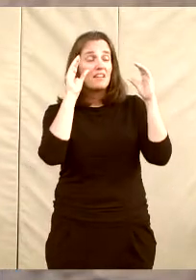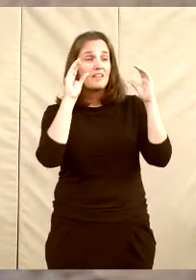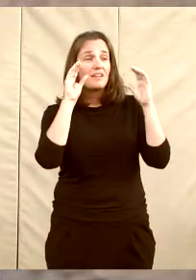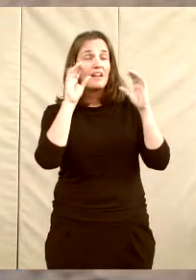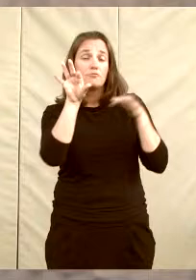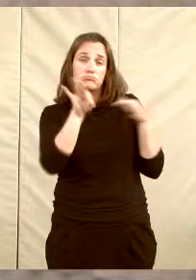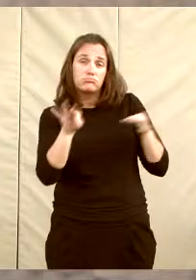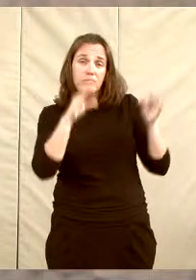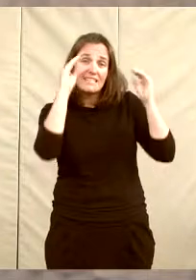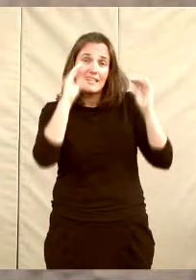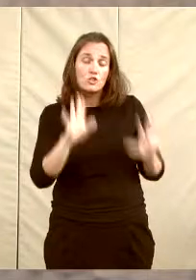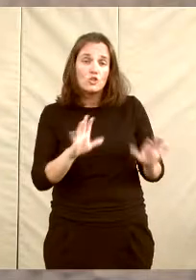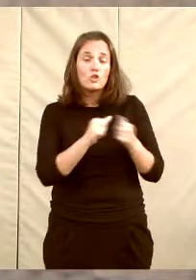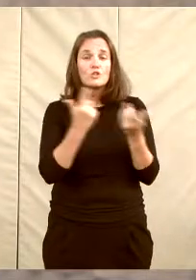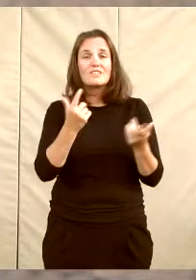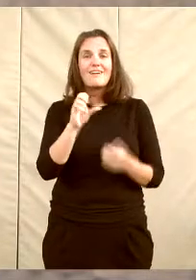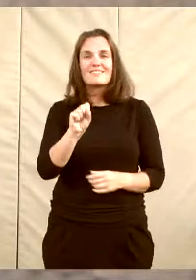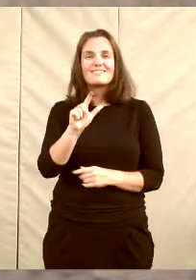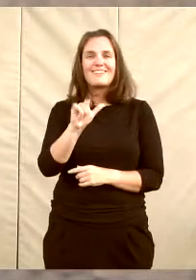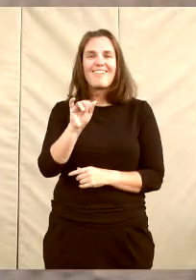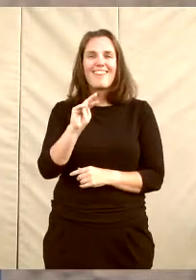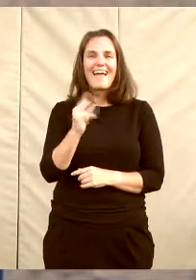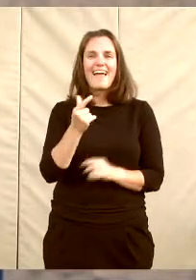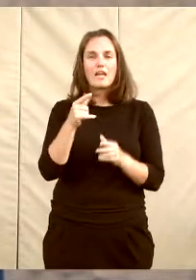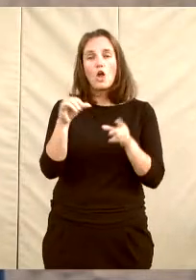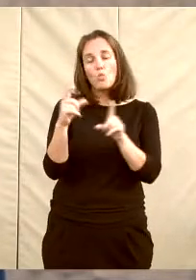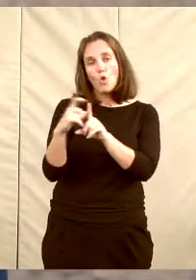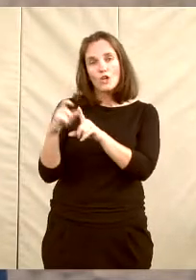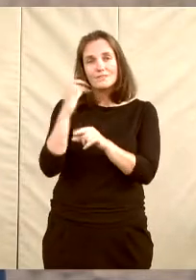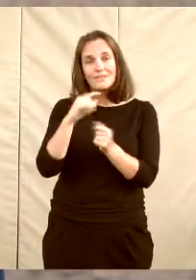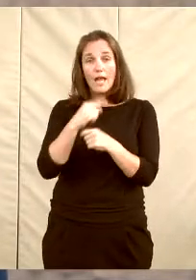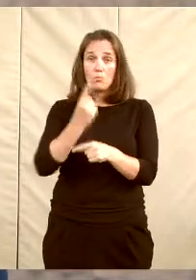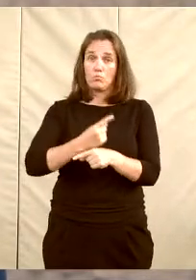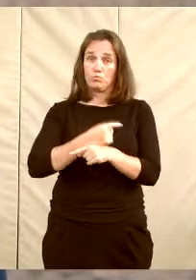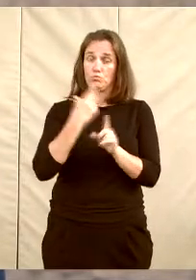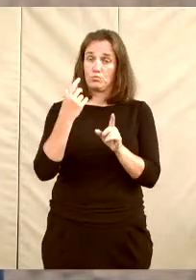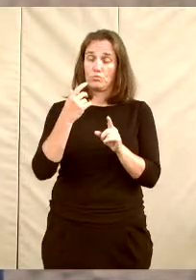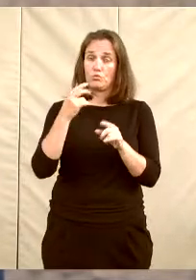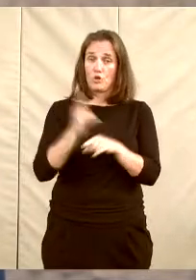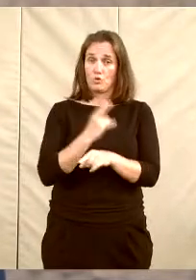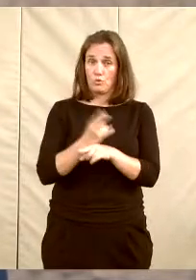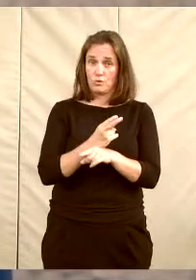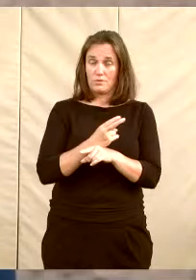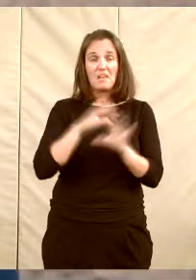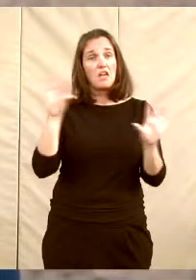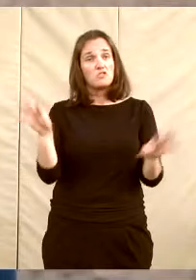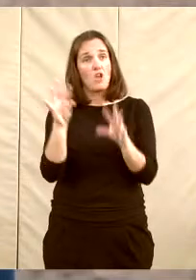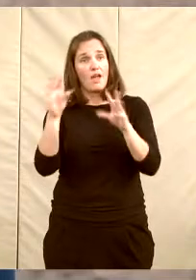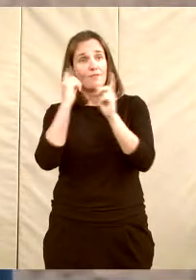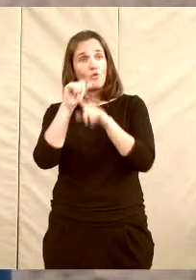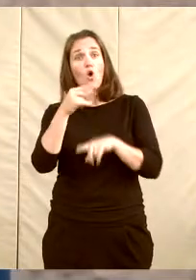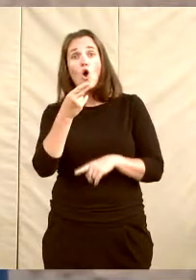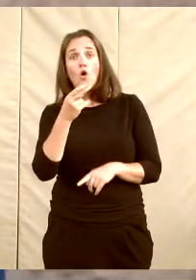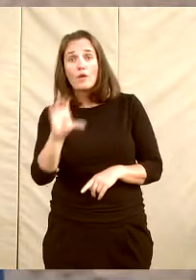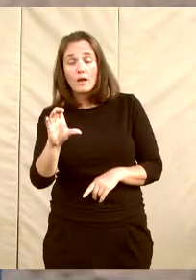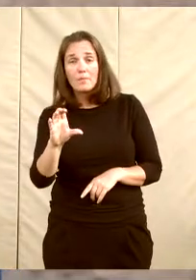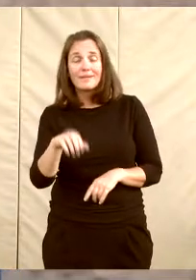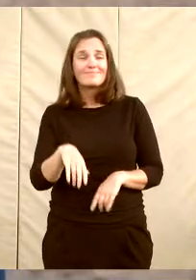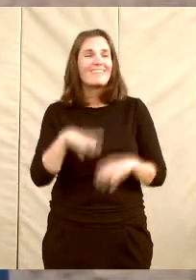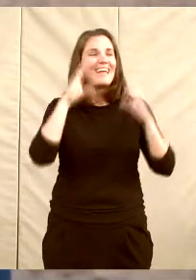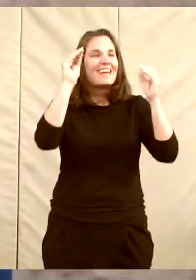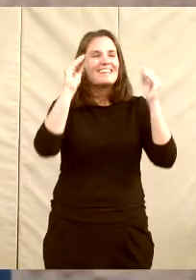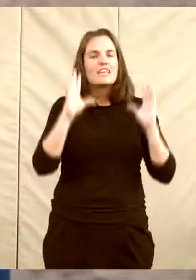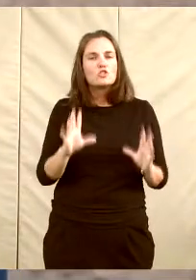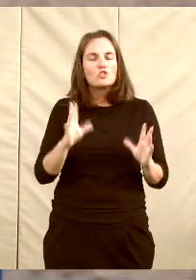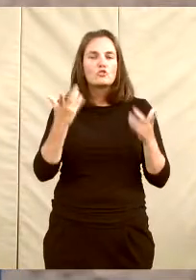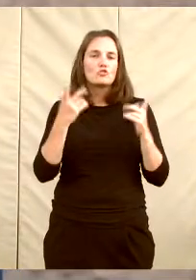their proper use, decorating the hallways for homecoming and winter break, teachers playing matchmaker with